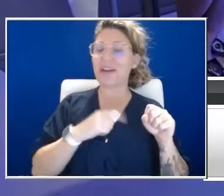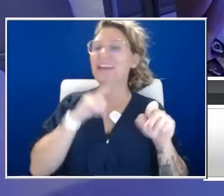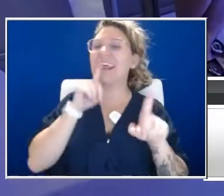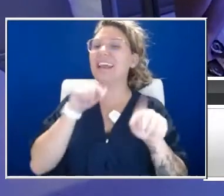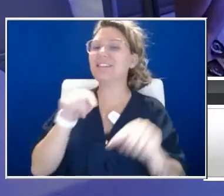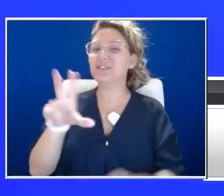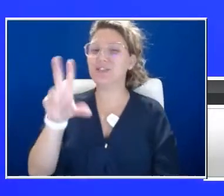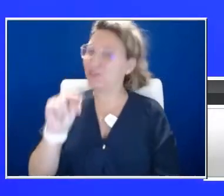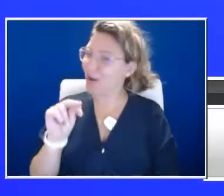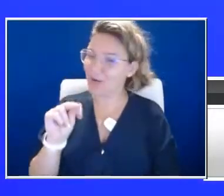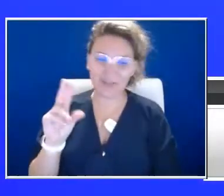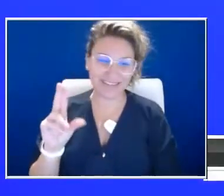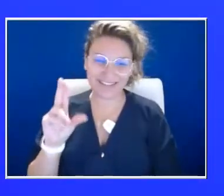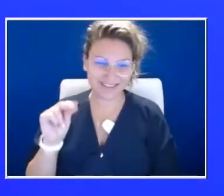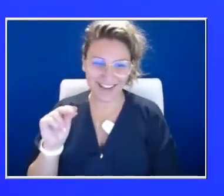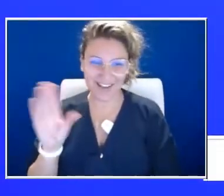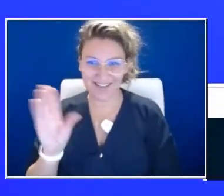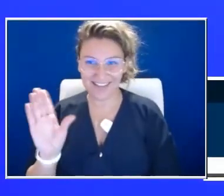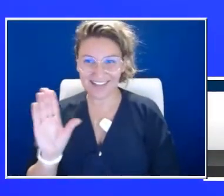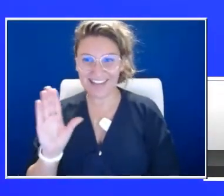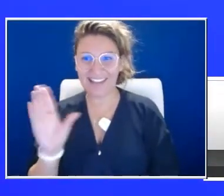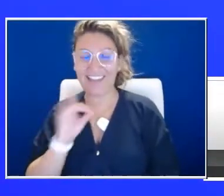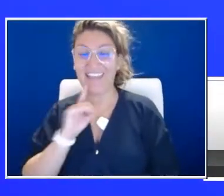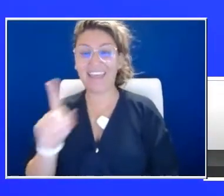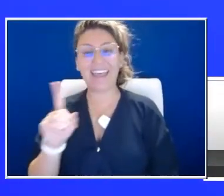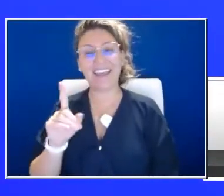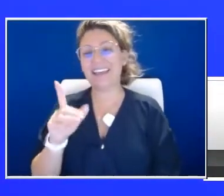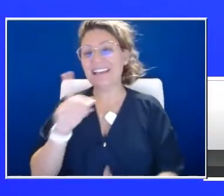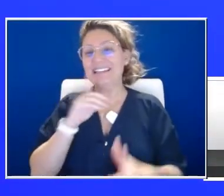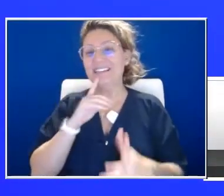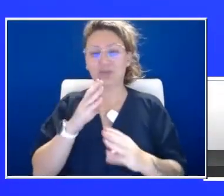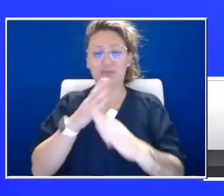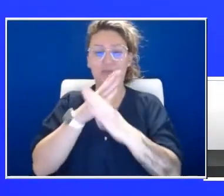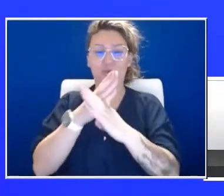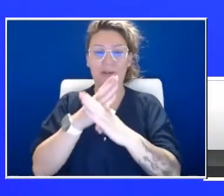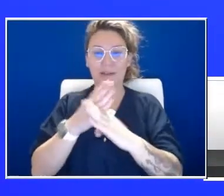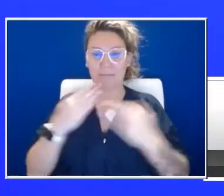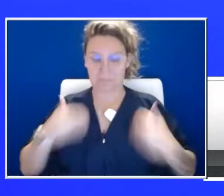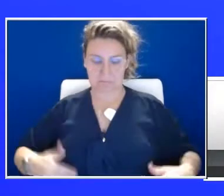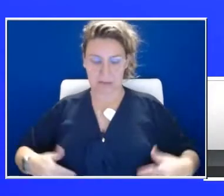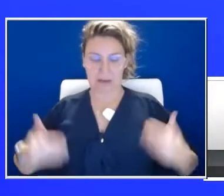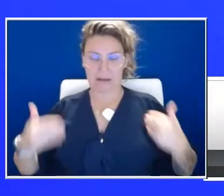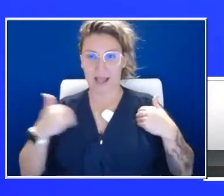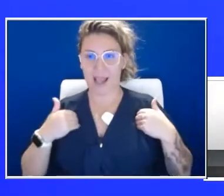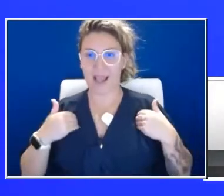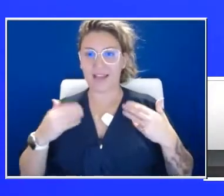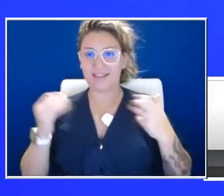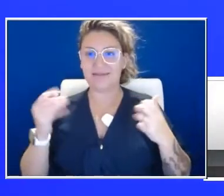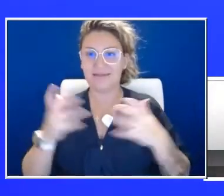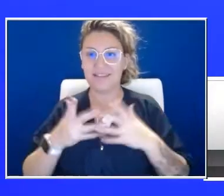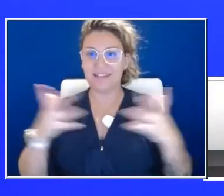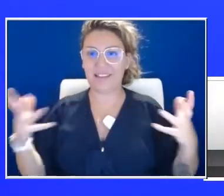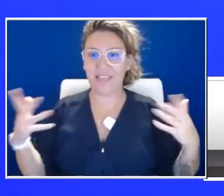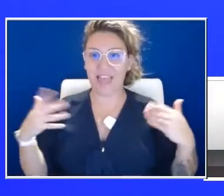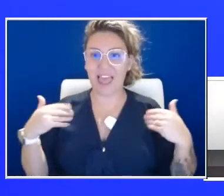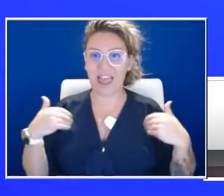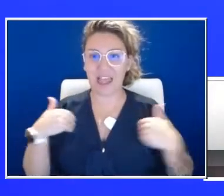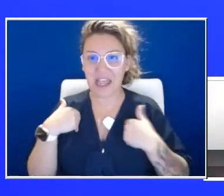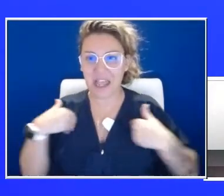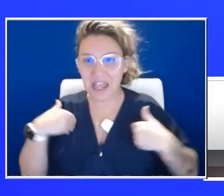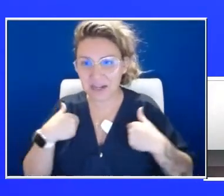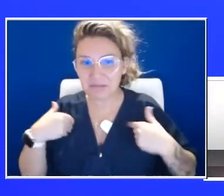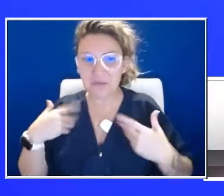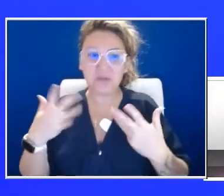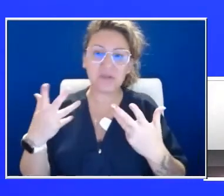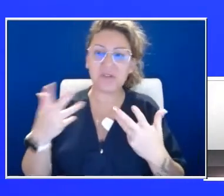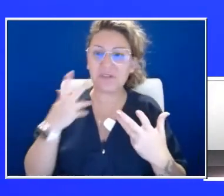no on that one, I figured. So yeah, it's a startle response, and it's a protective memechanism that our body has, and a lot of animals that you can encounter or creatures that you're